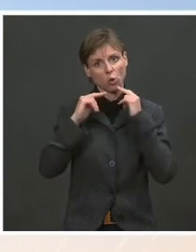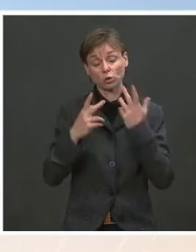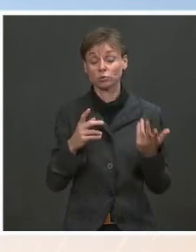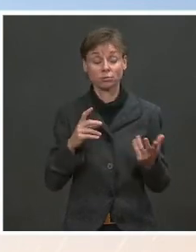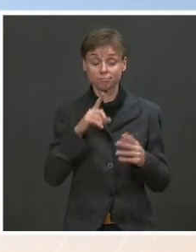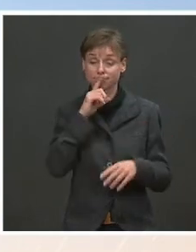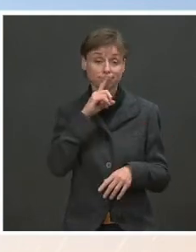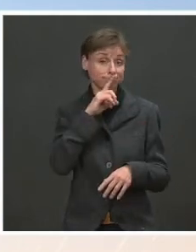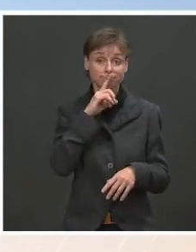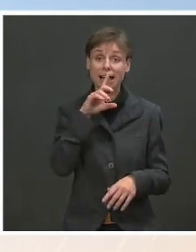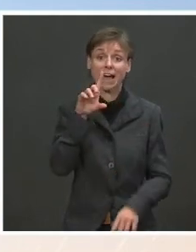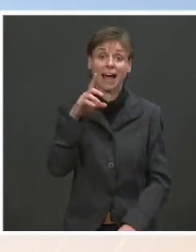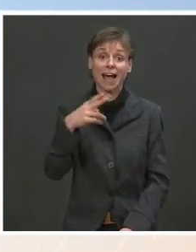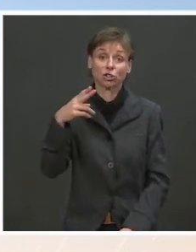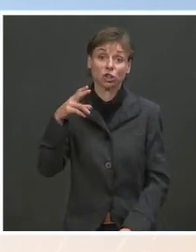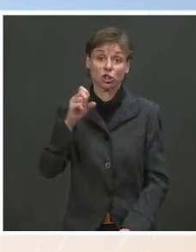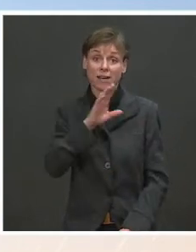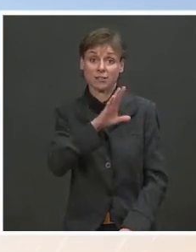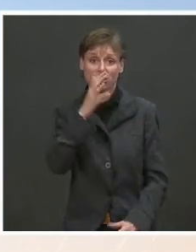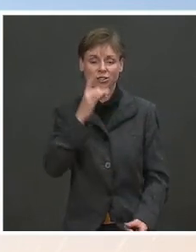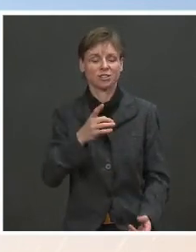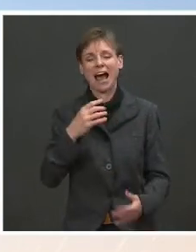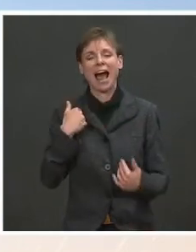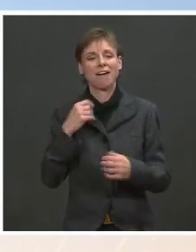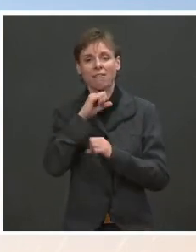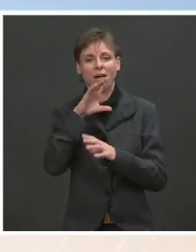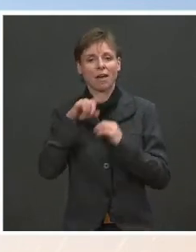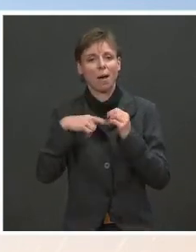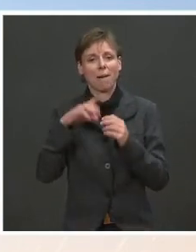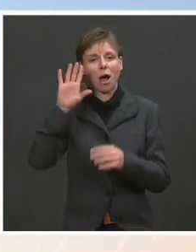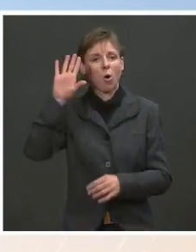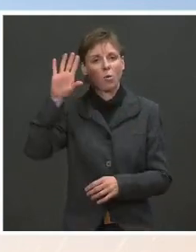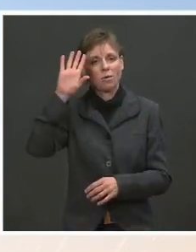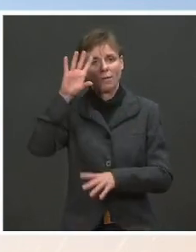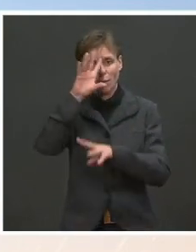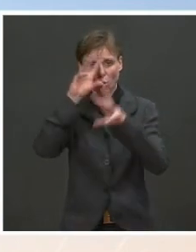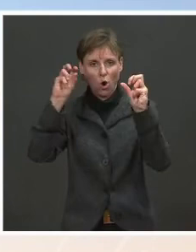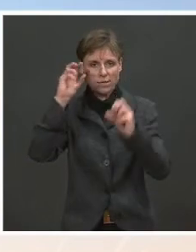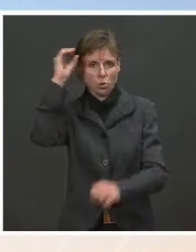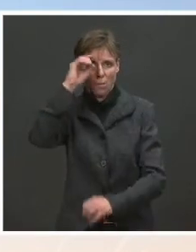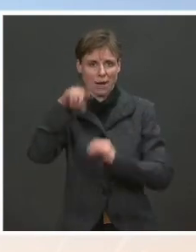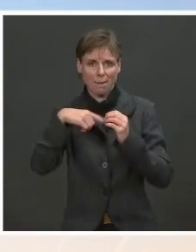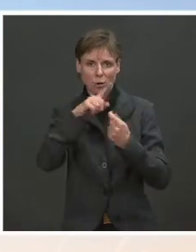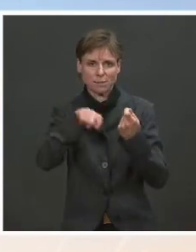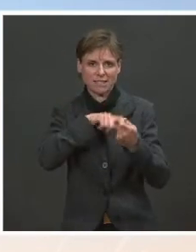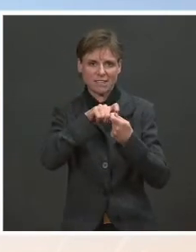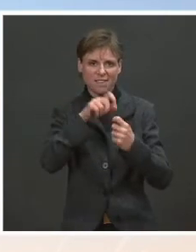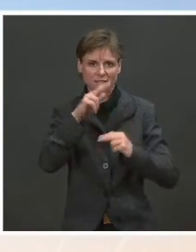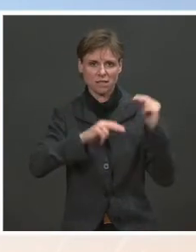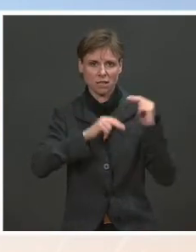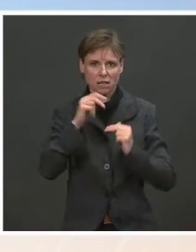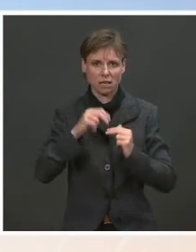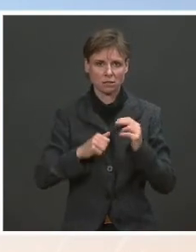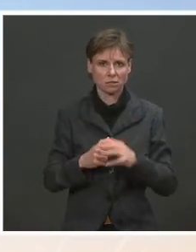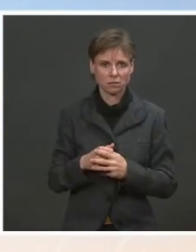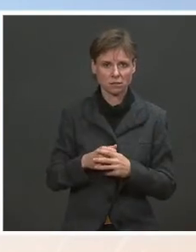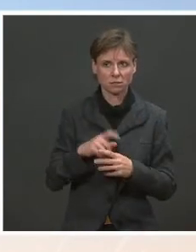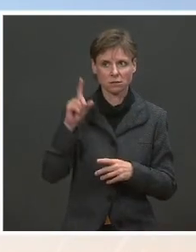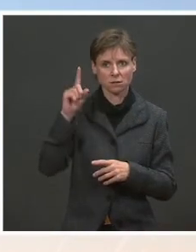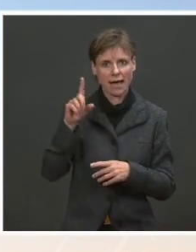decision. I don't have anything more about the president's personal point of view about specific facilities. Just on the president's remarks on